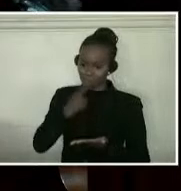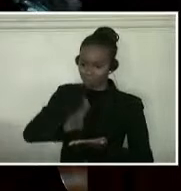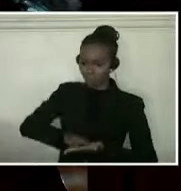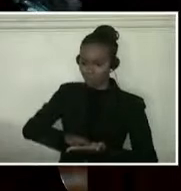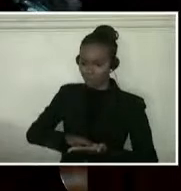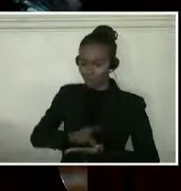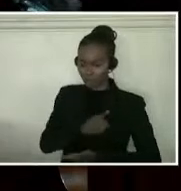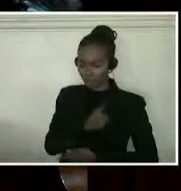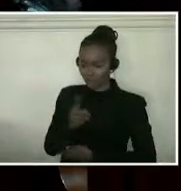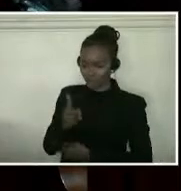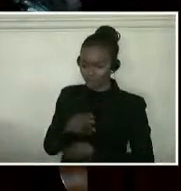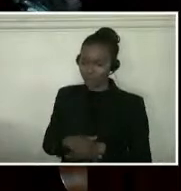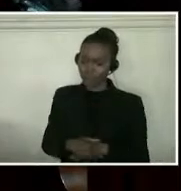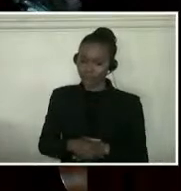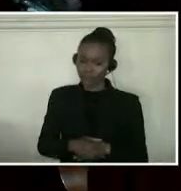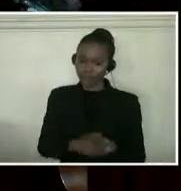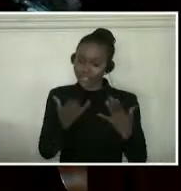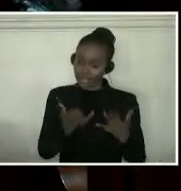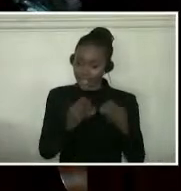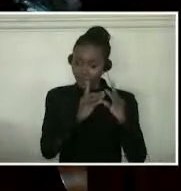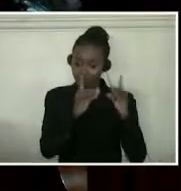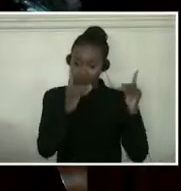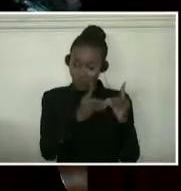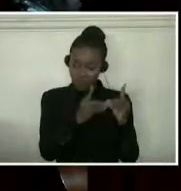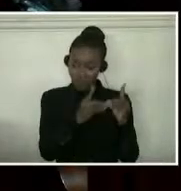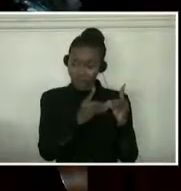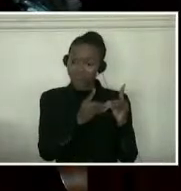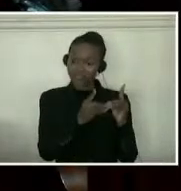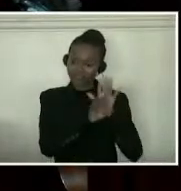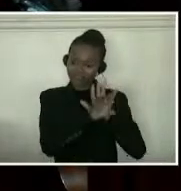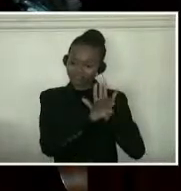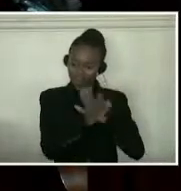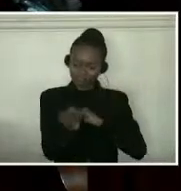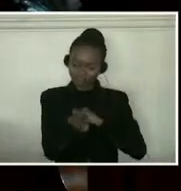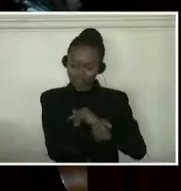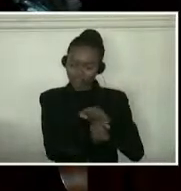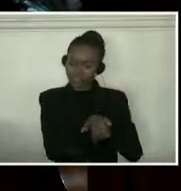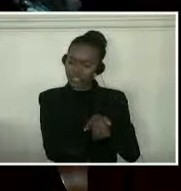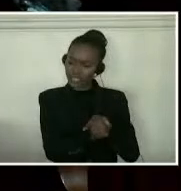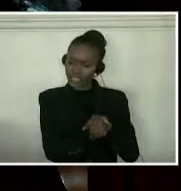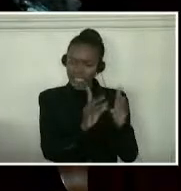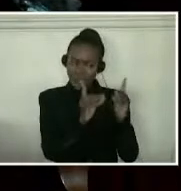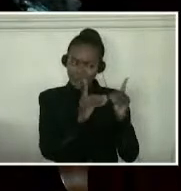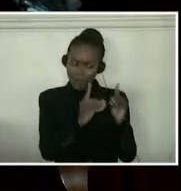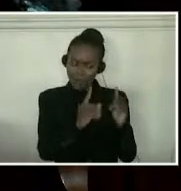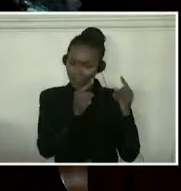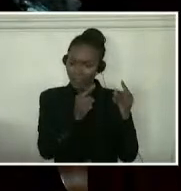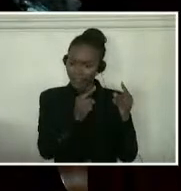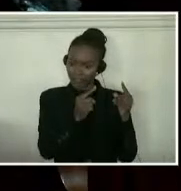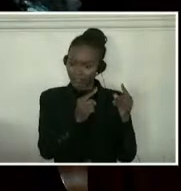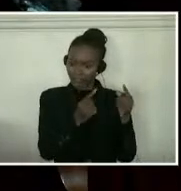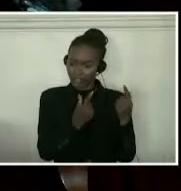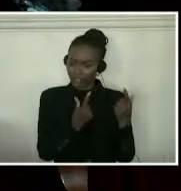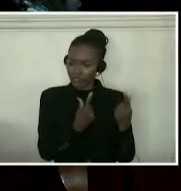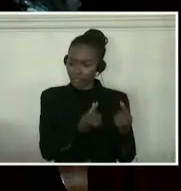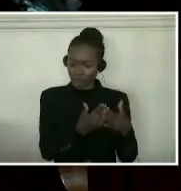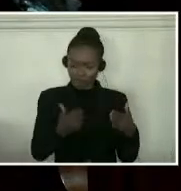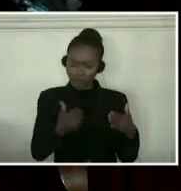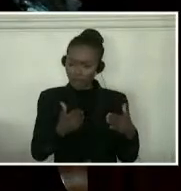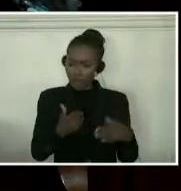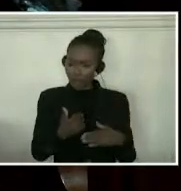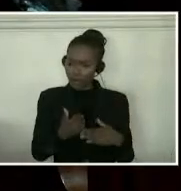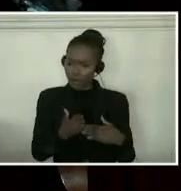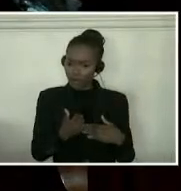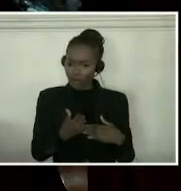vacancy the vacancies in the department we cannot fill the vacancies in the department before placing and